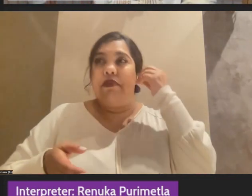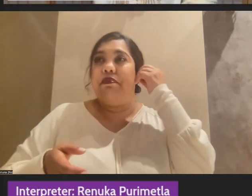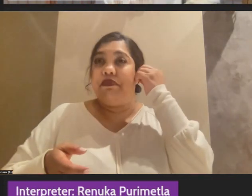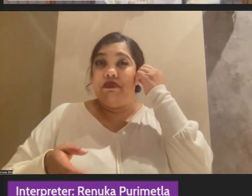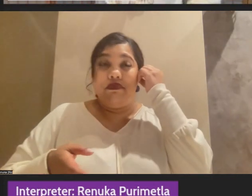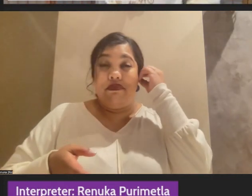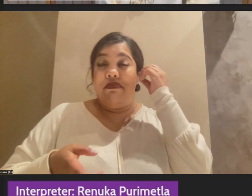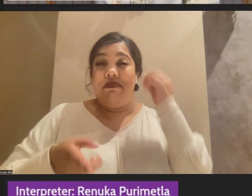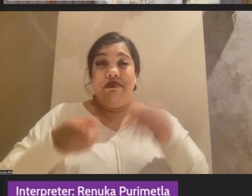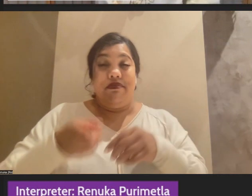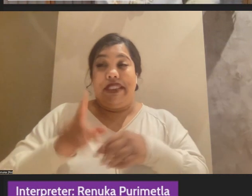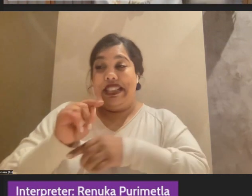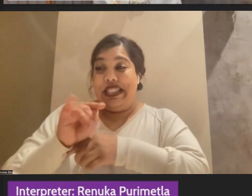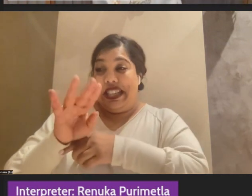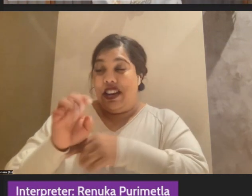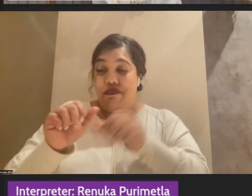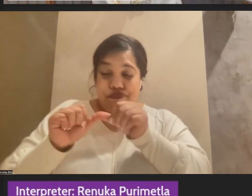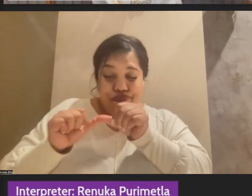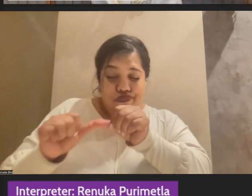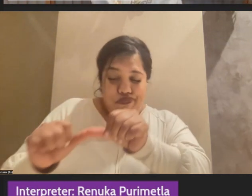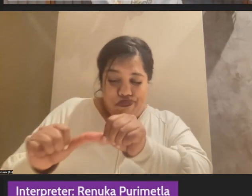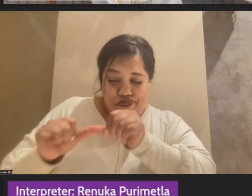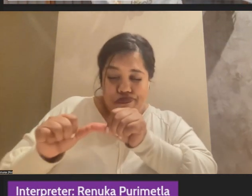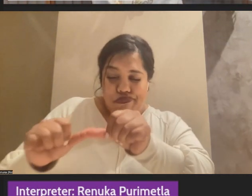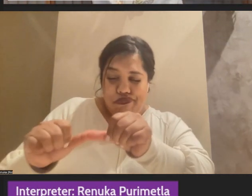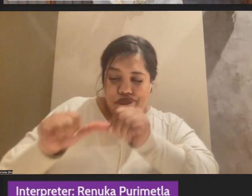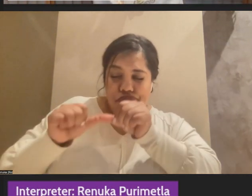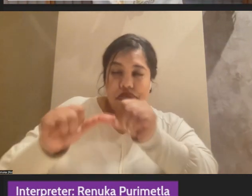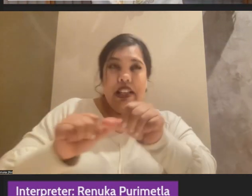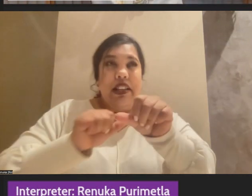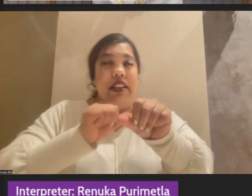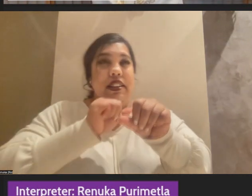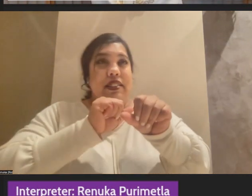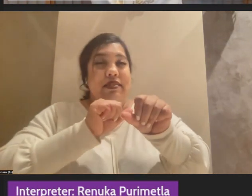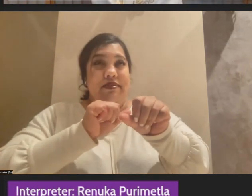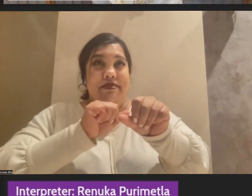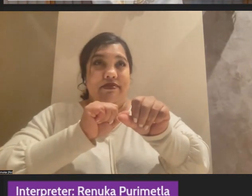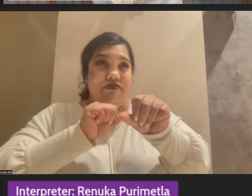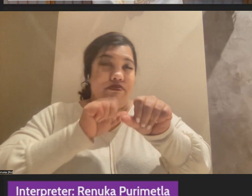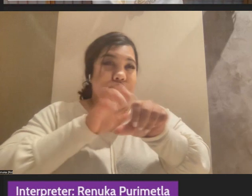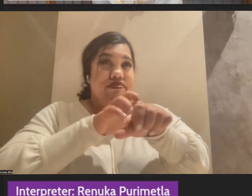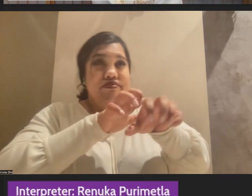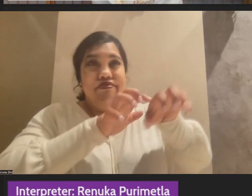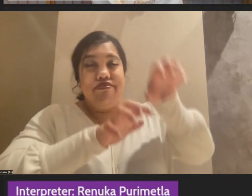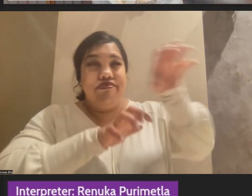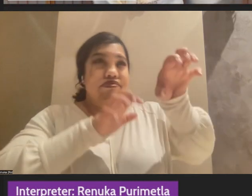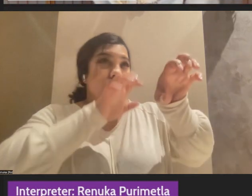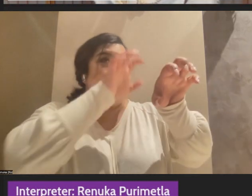and keep climbing and leave him beneath or wherever. That's his journey, his